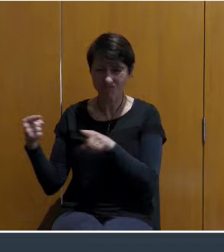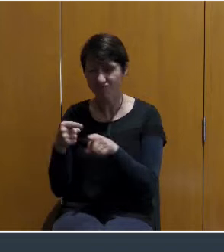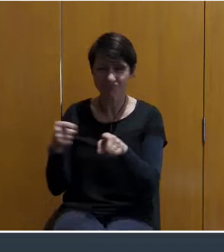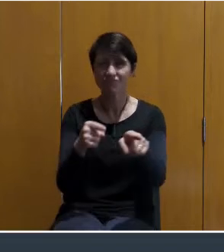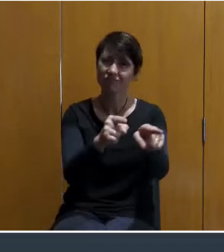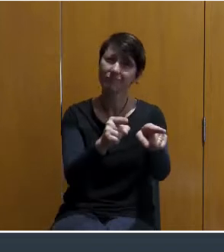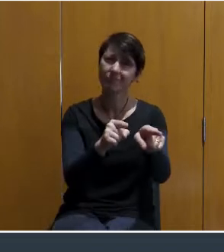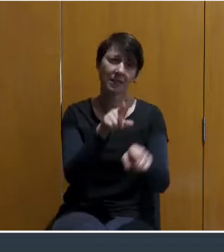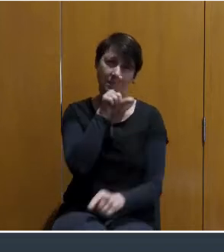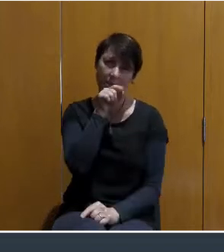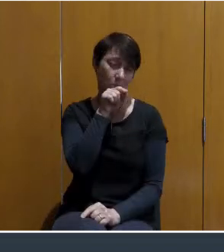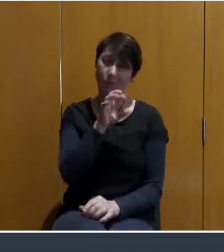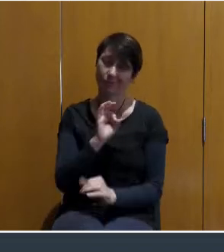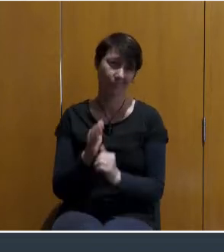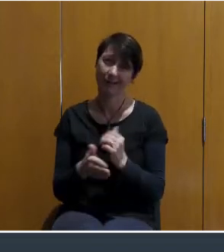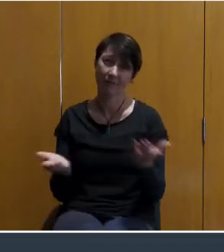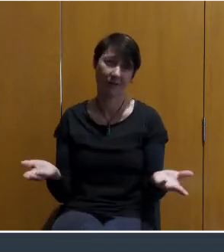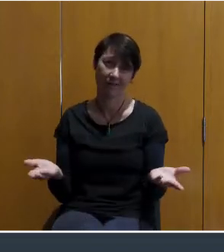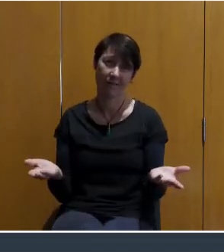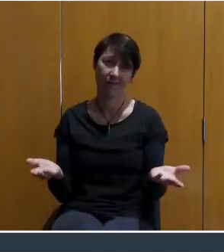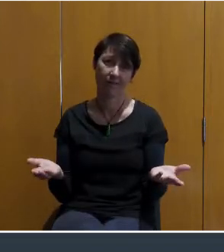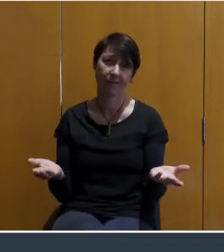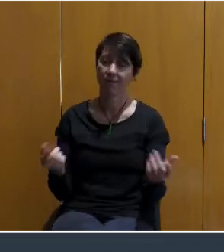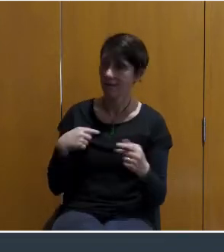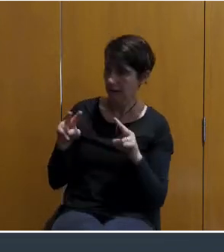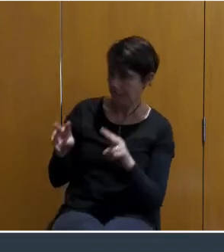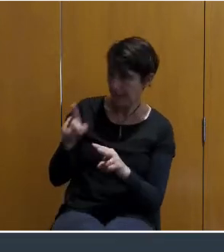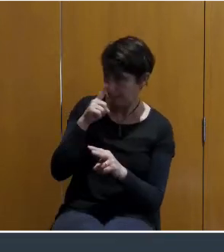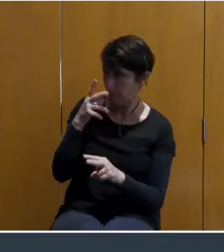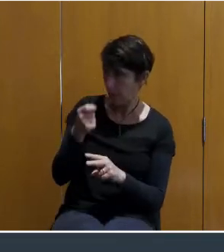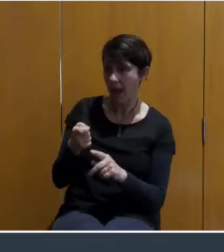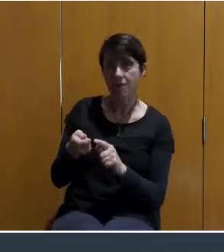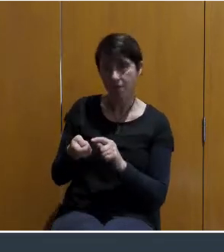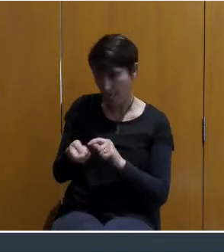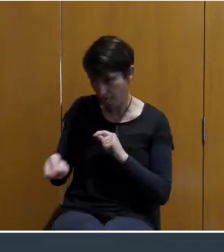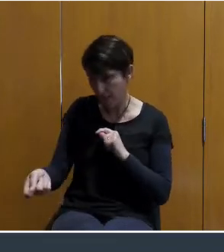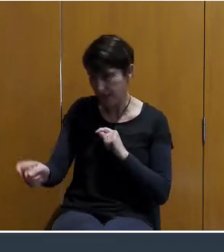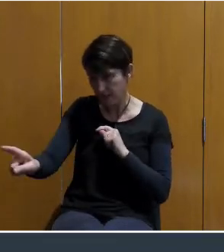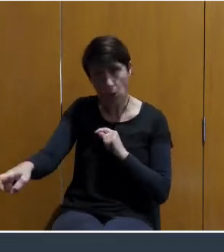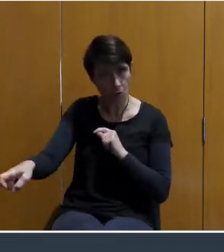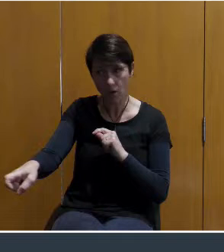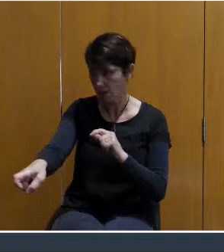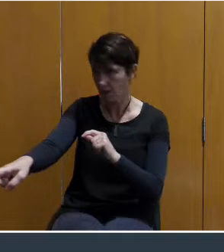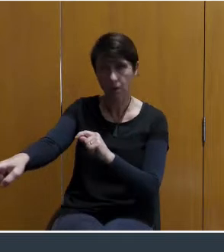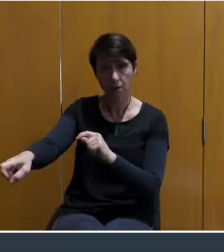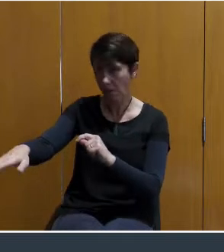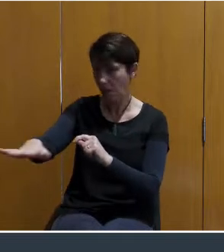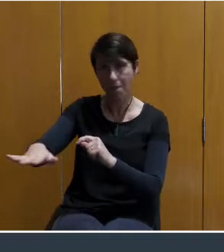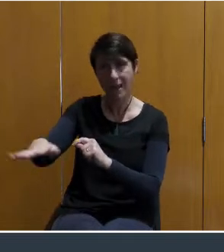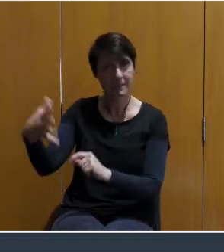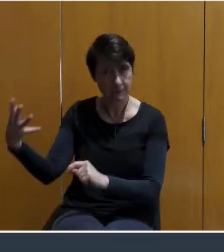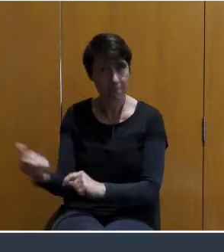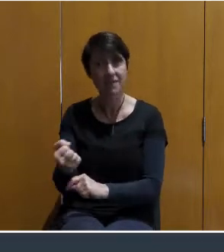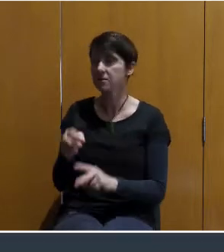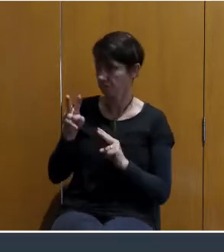our dogs on the lead where we need to have them on the lead. And yeah, it's a nice walk and it's nice to be able to enjoy it